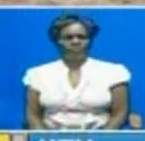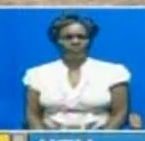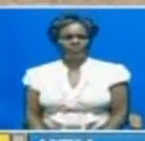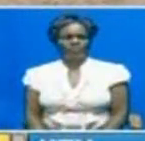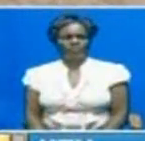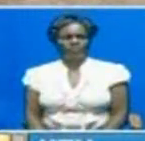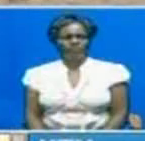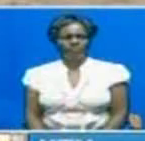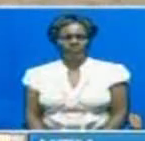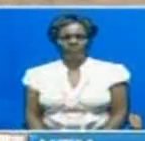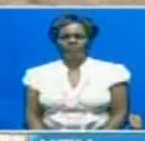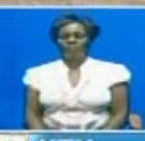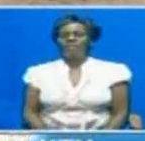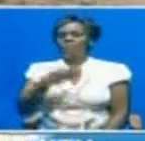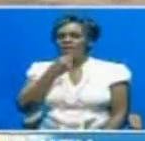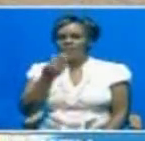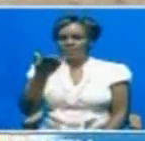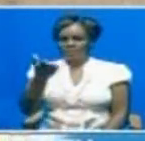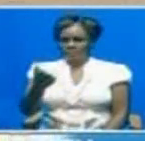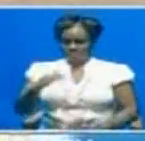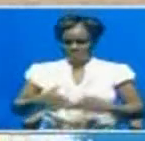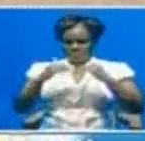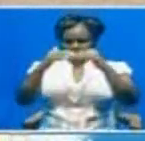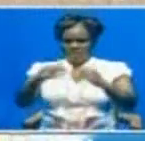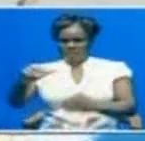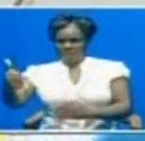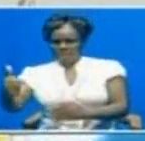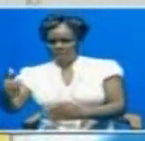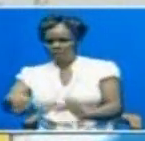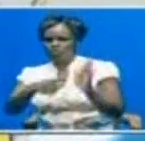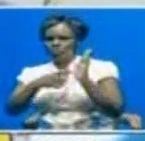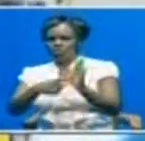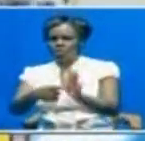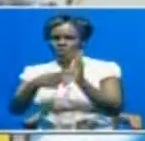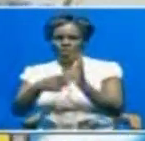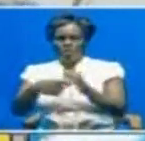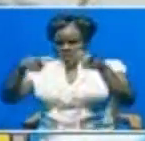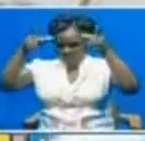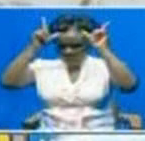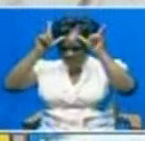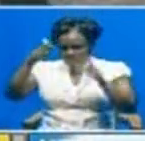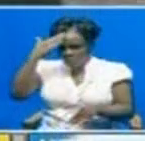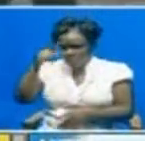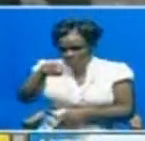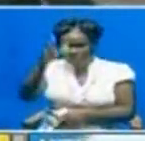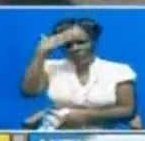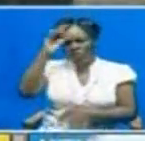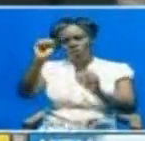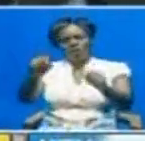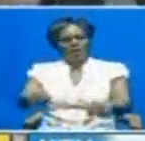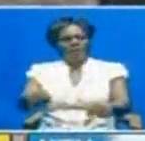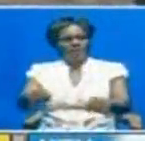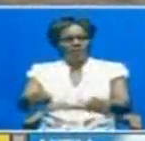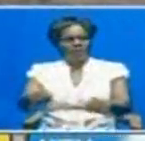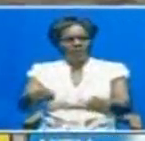Yeah. Kathurima takes us to the next camp to show us a breed that may be familiar to you. White Brahman,